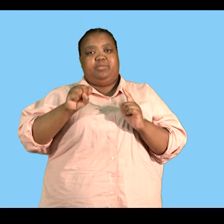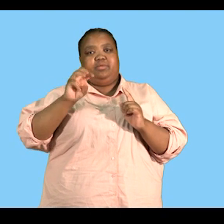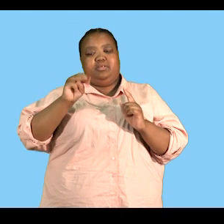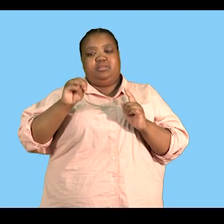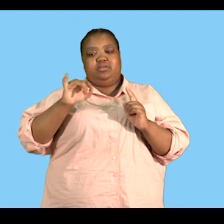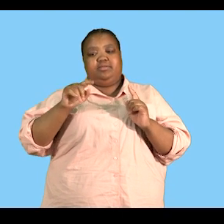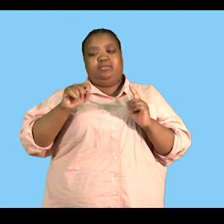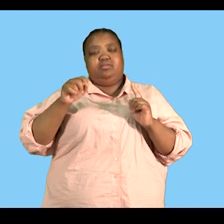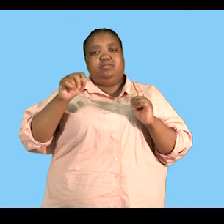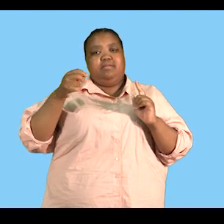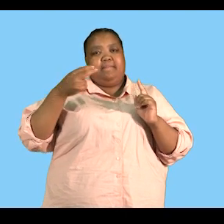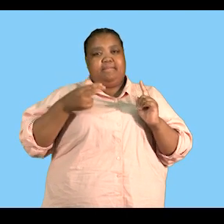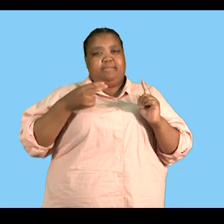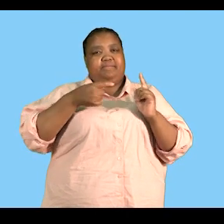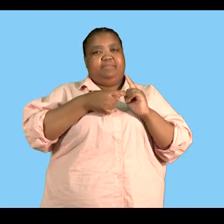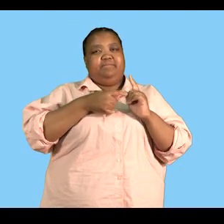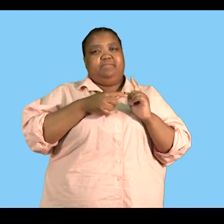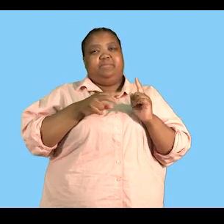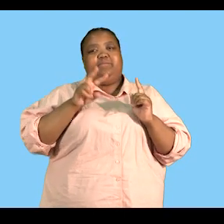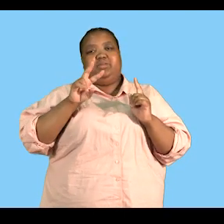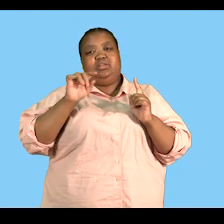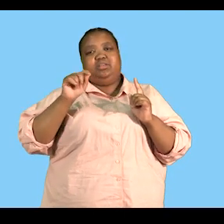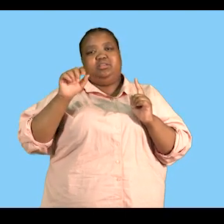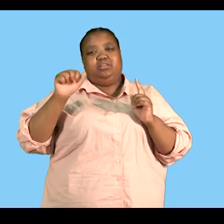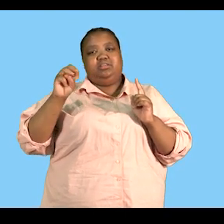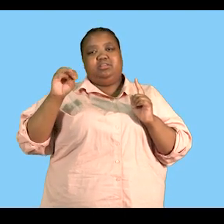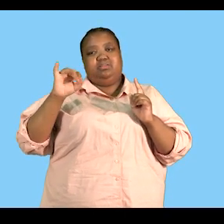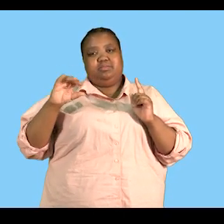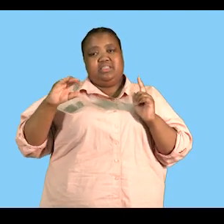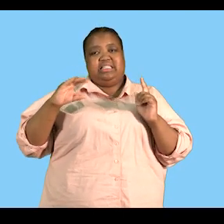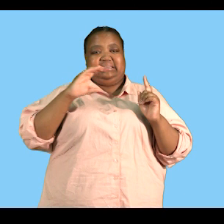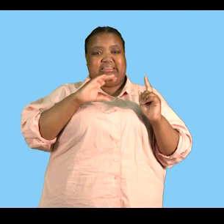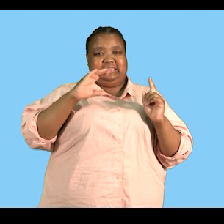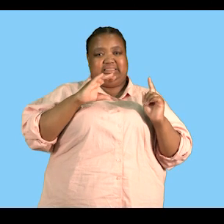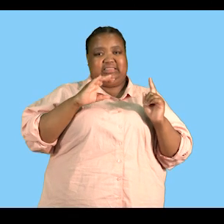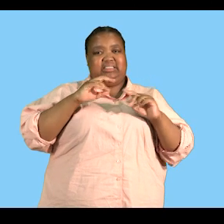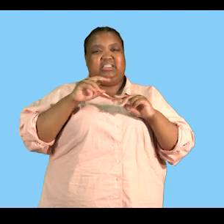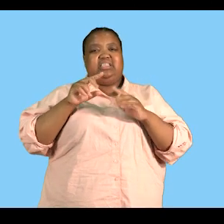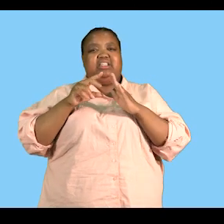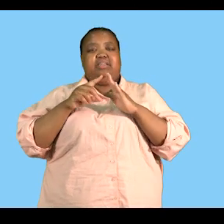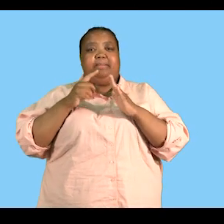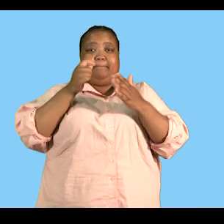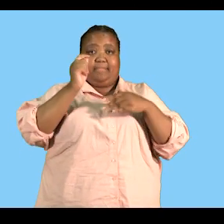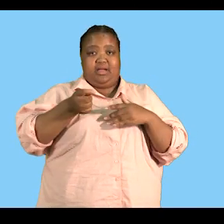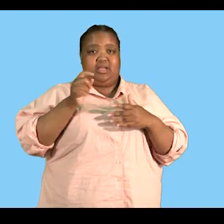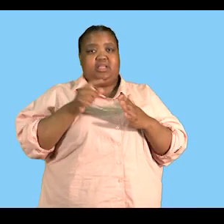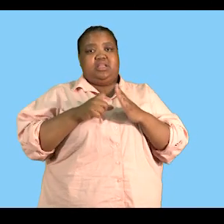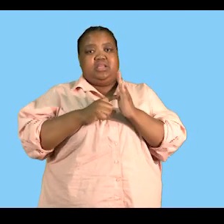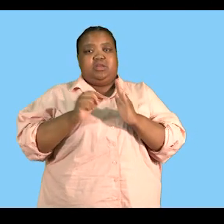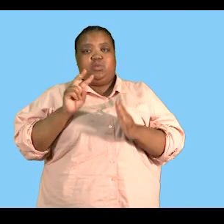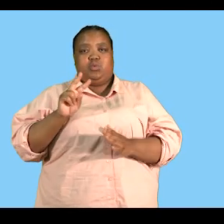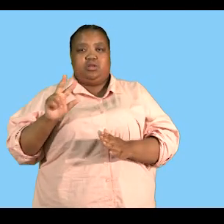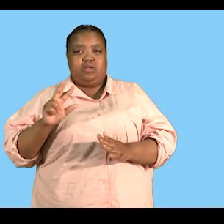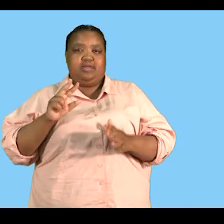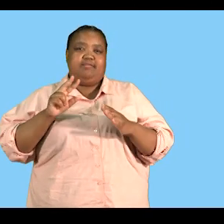Mr. Smith purchased the vitamin C tablets on the 28th of February, and he decided to use